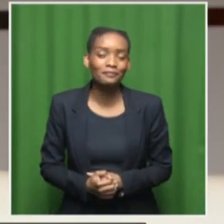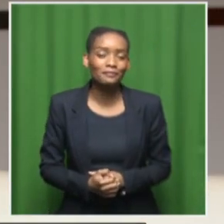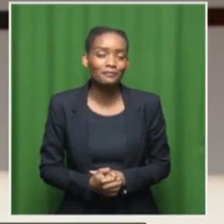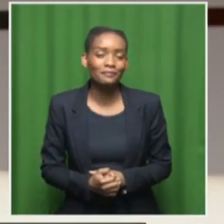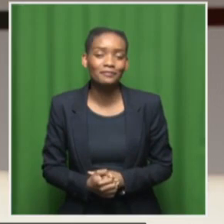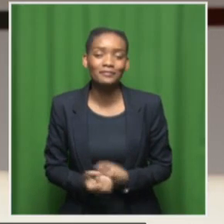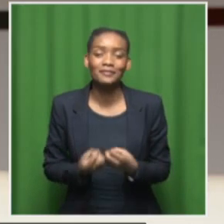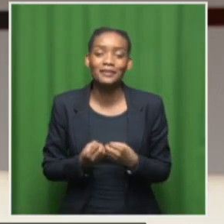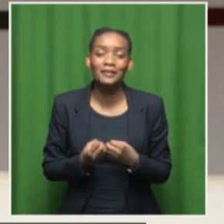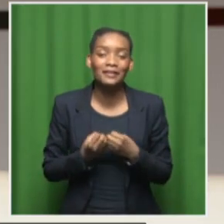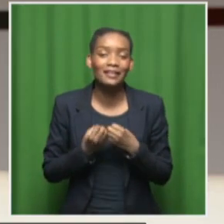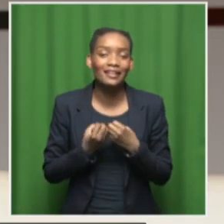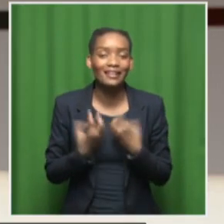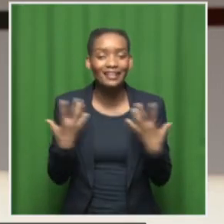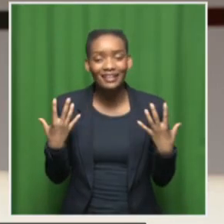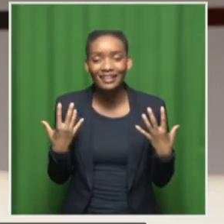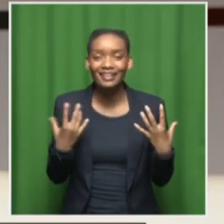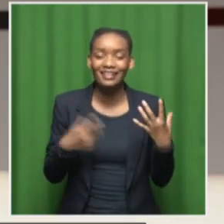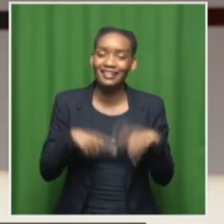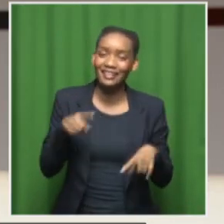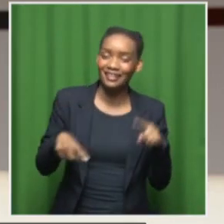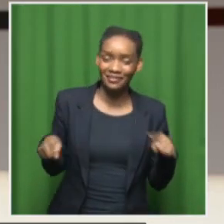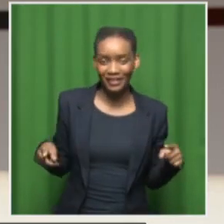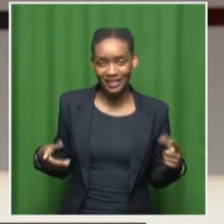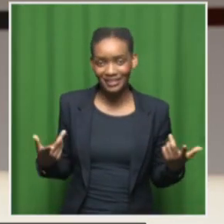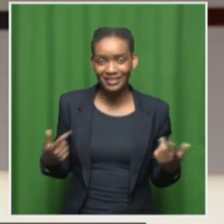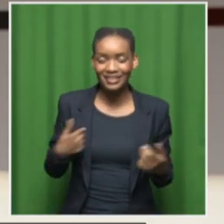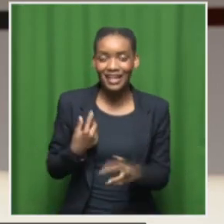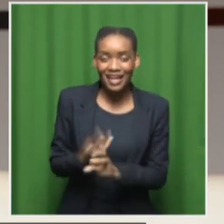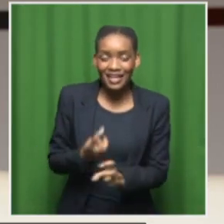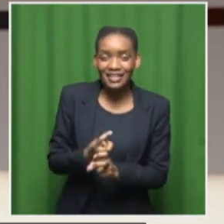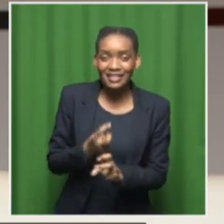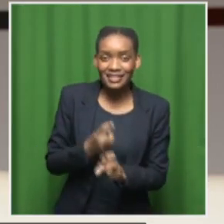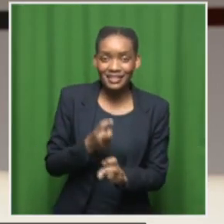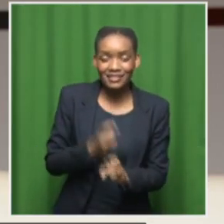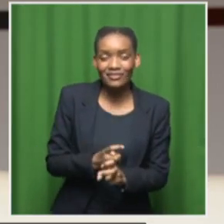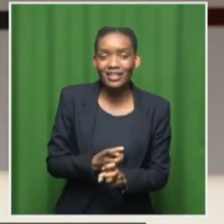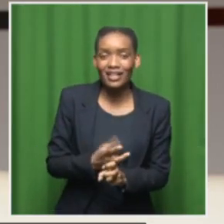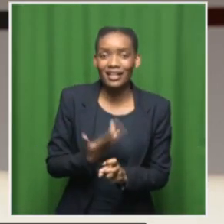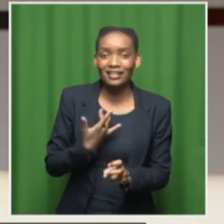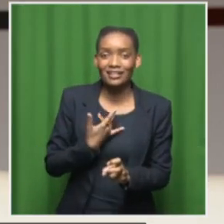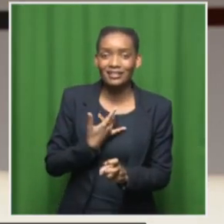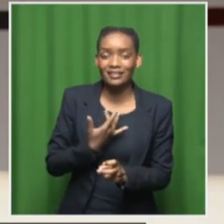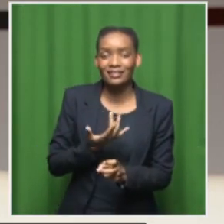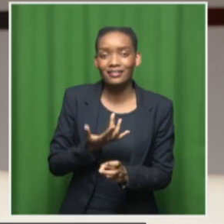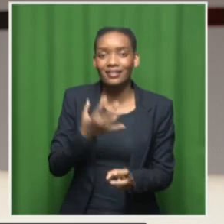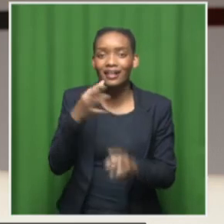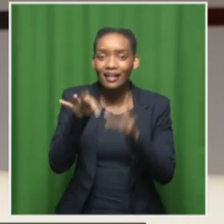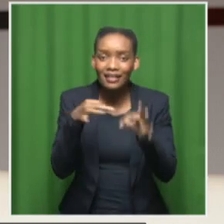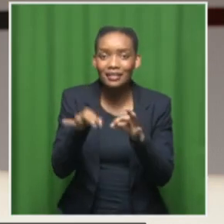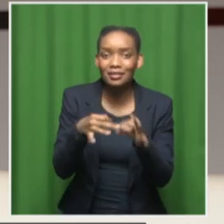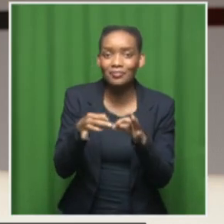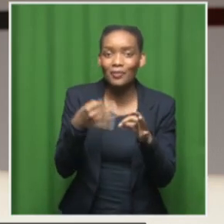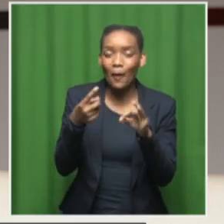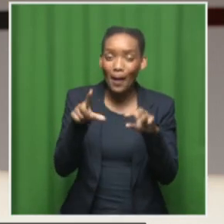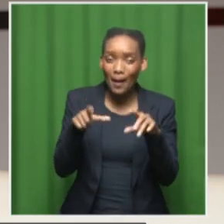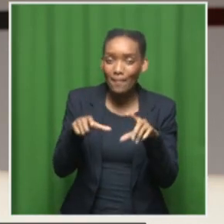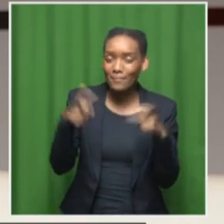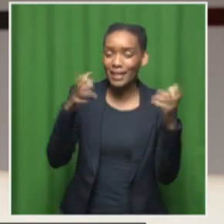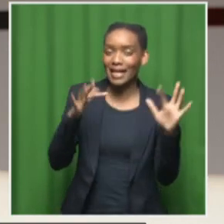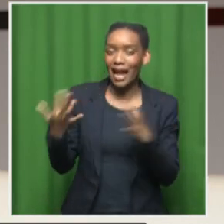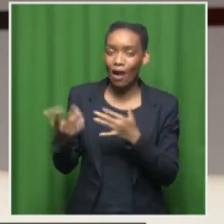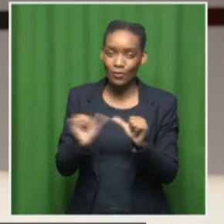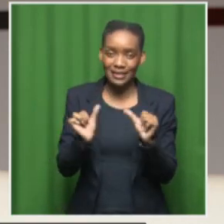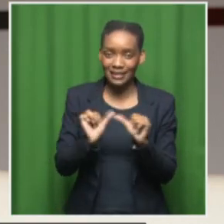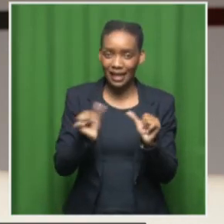There's so many, they're different, it's difficult for me to kind of tell you about the scale of this festival. I think that one thing that it